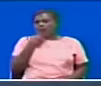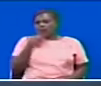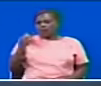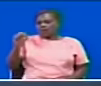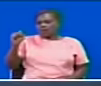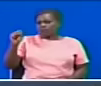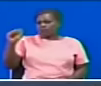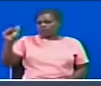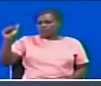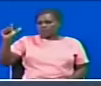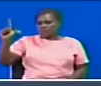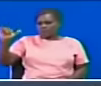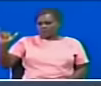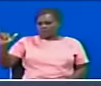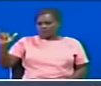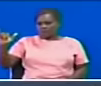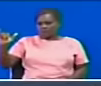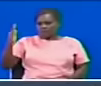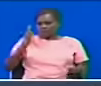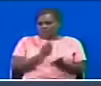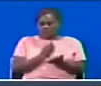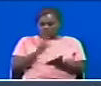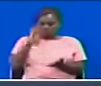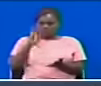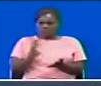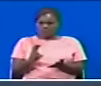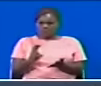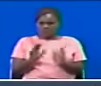Kosgei. Let me be honest. Will be Sally Kosgei. If you're looking for